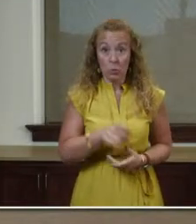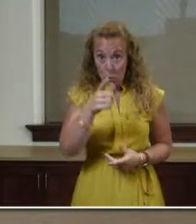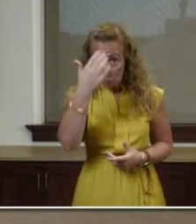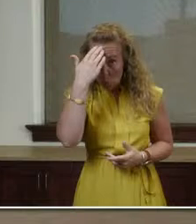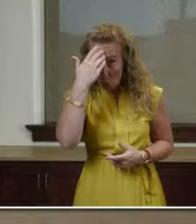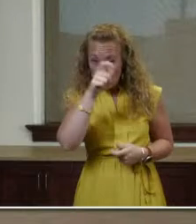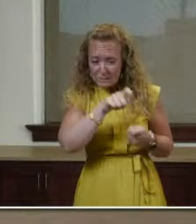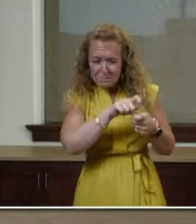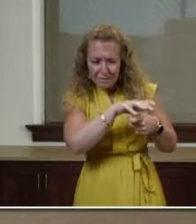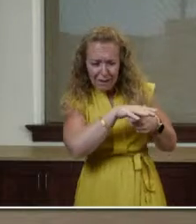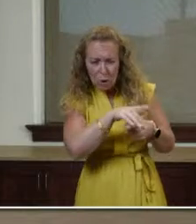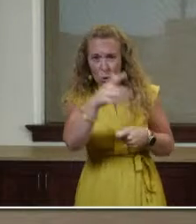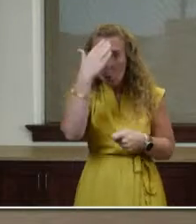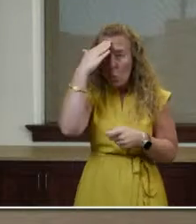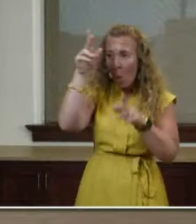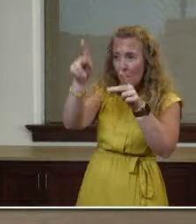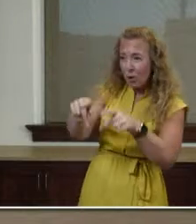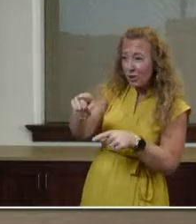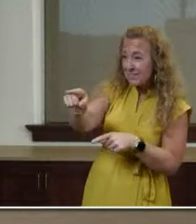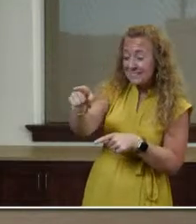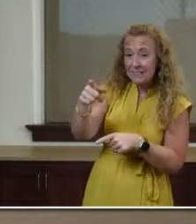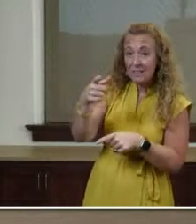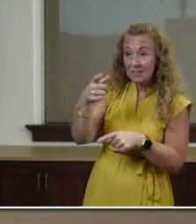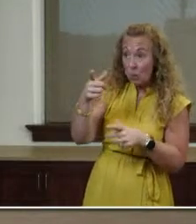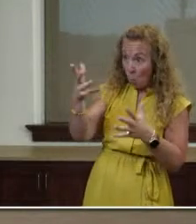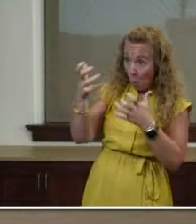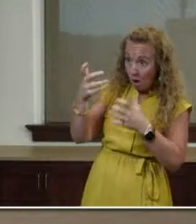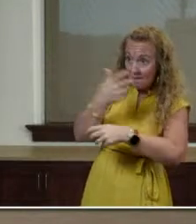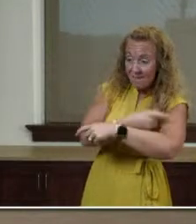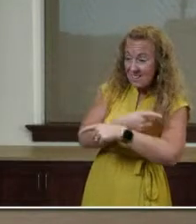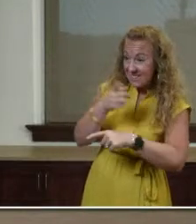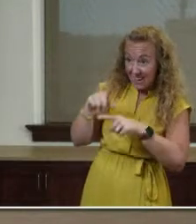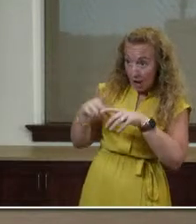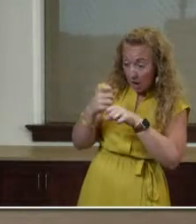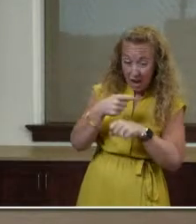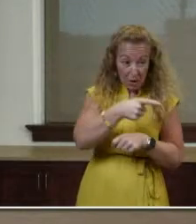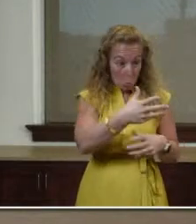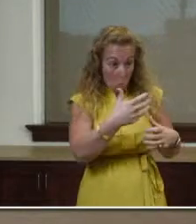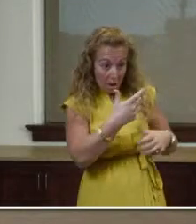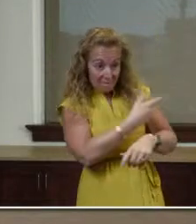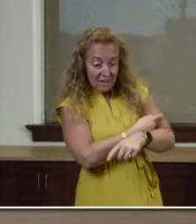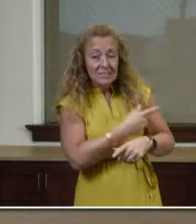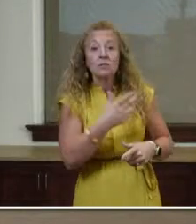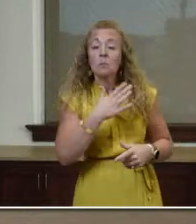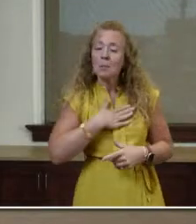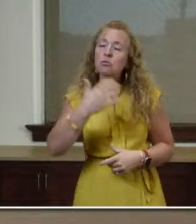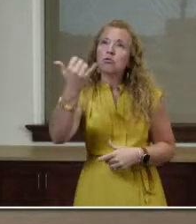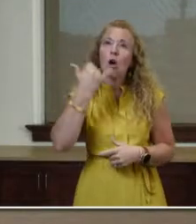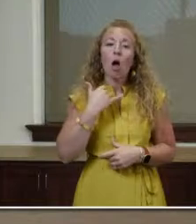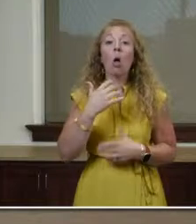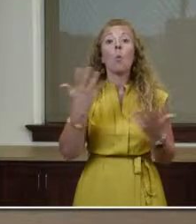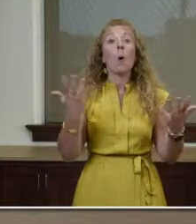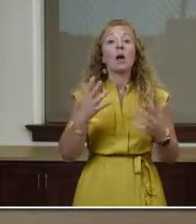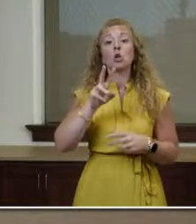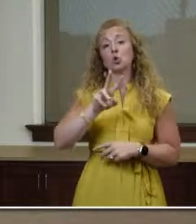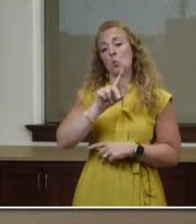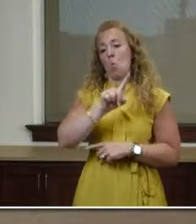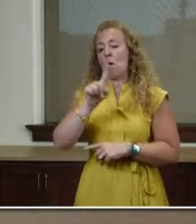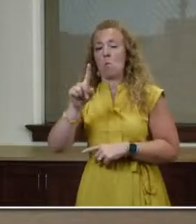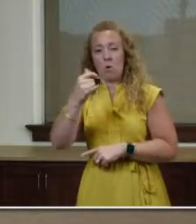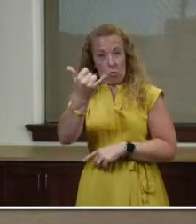of an area or of a homebound individual who needs and wants to be vaccinated, please call us, call 211, and we'll do whatever we